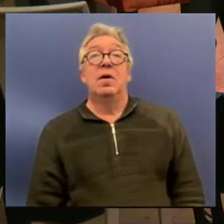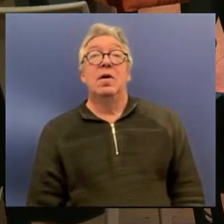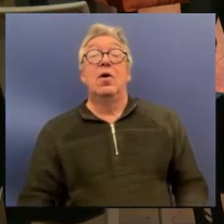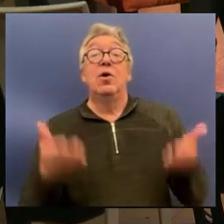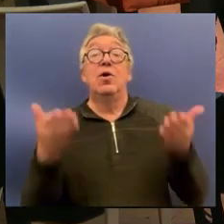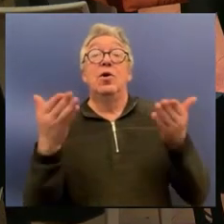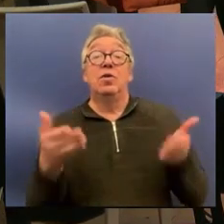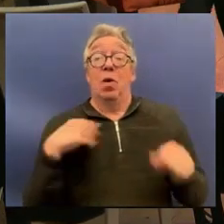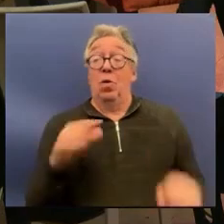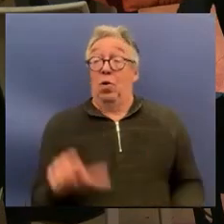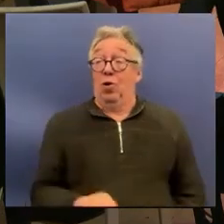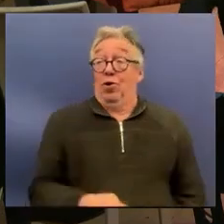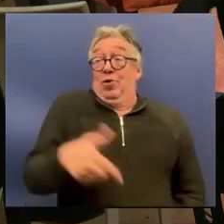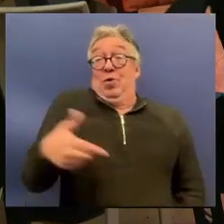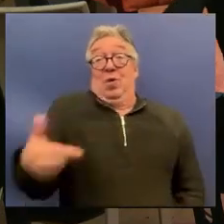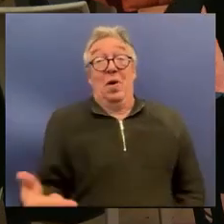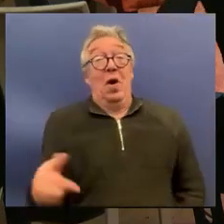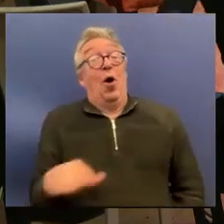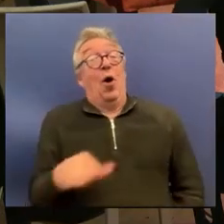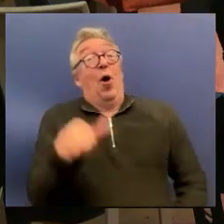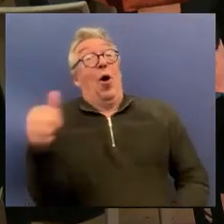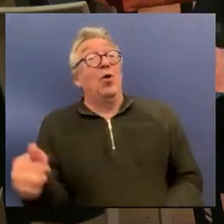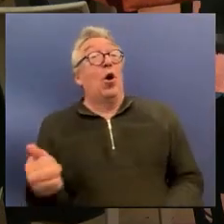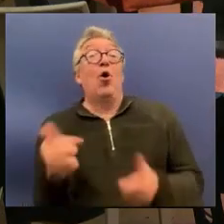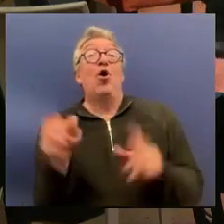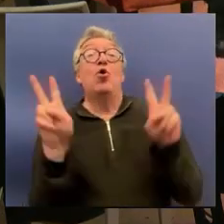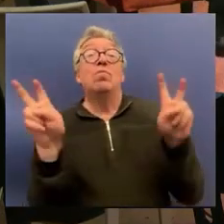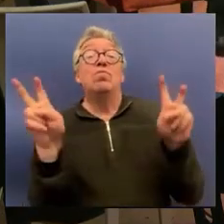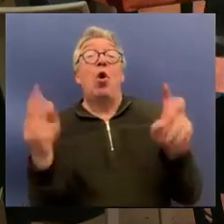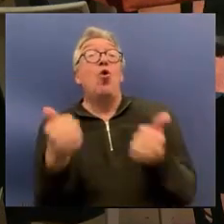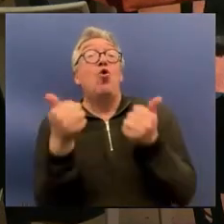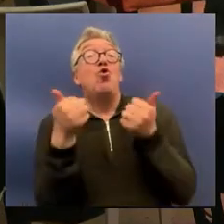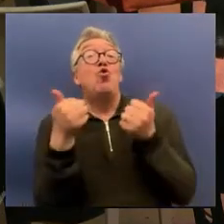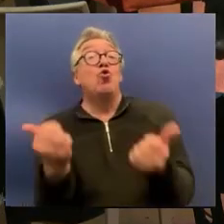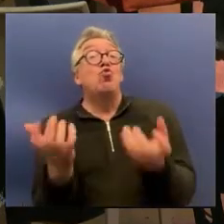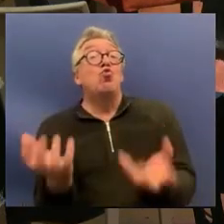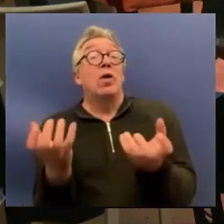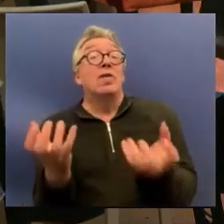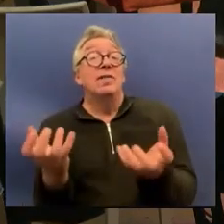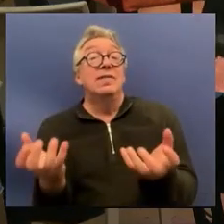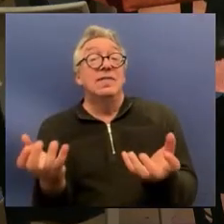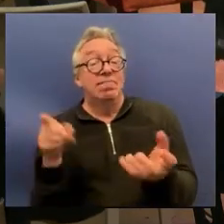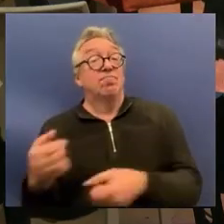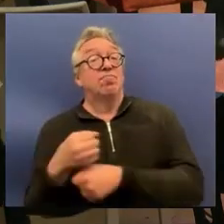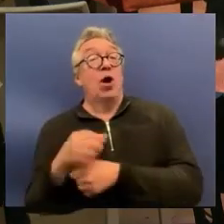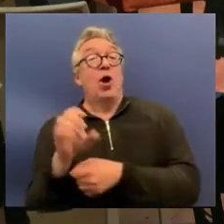the other good practice owners, Katrien van der Heijden from the Oxfam Belgium.